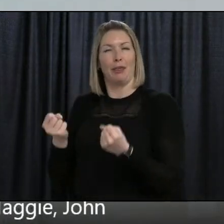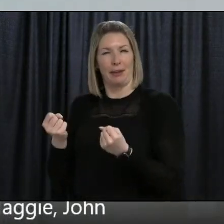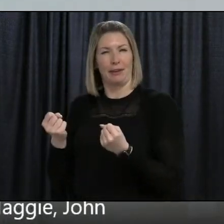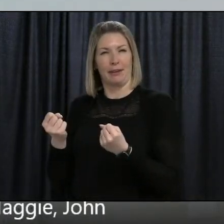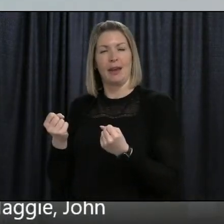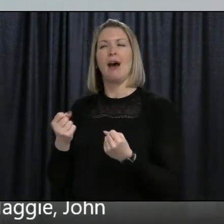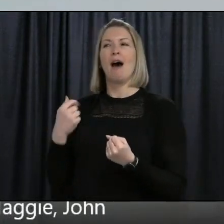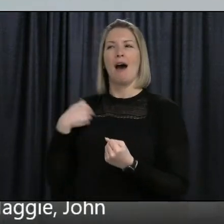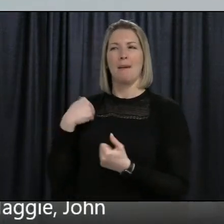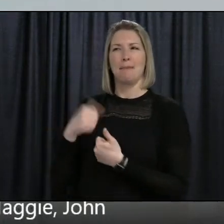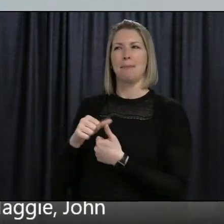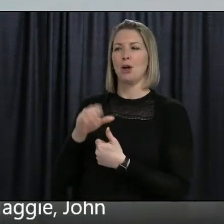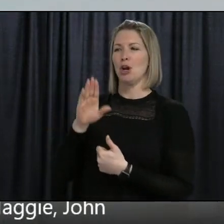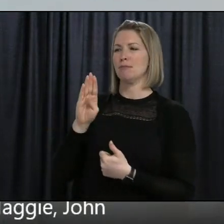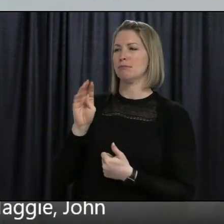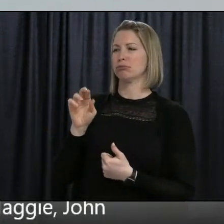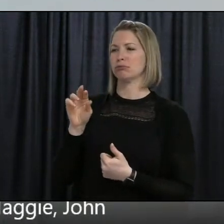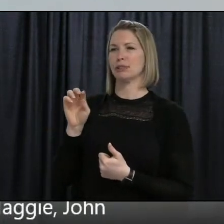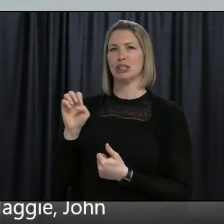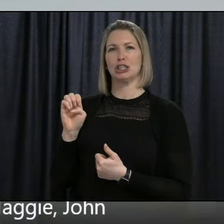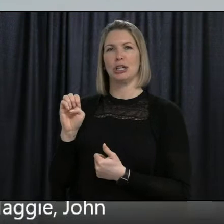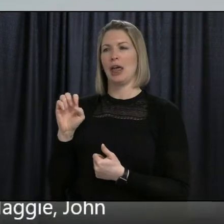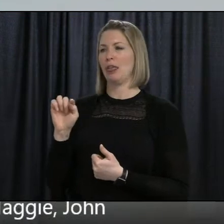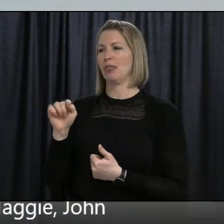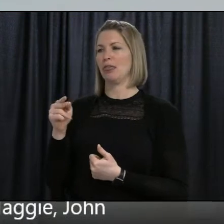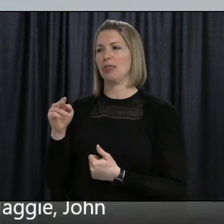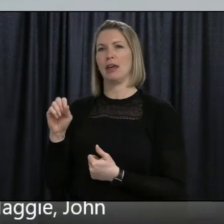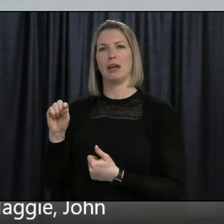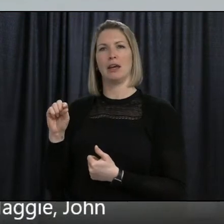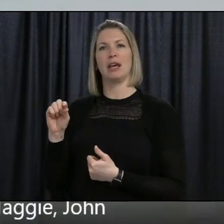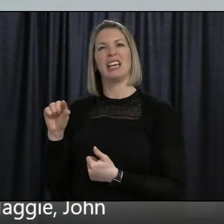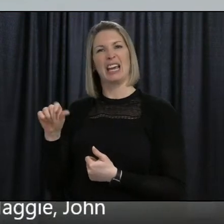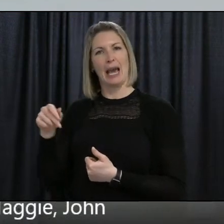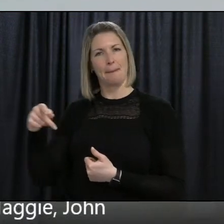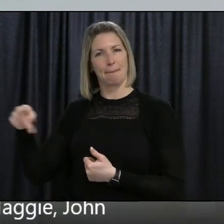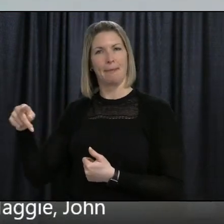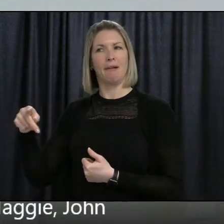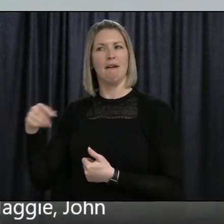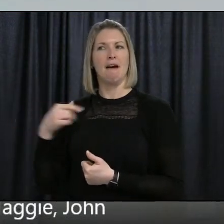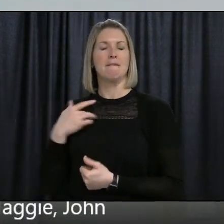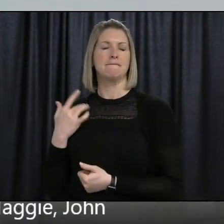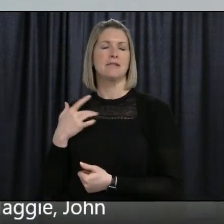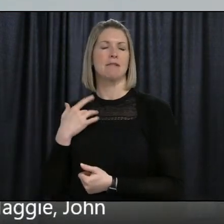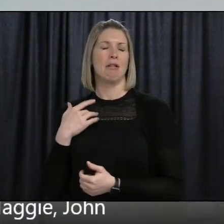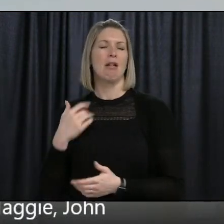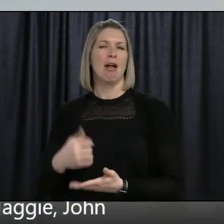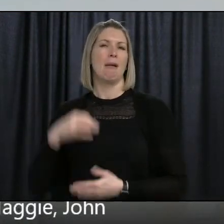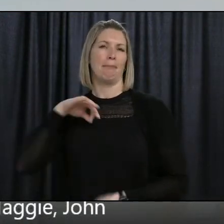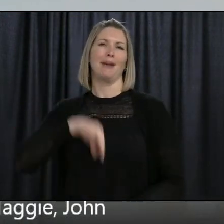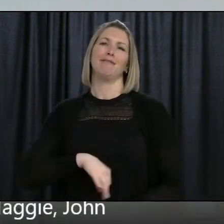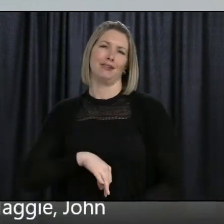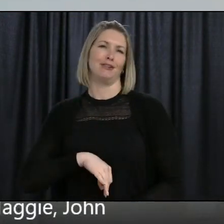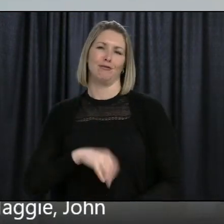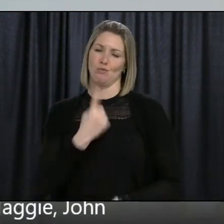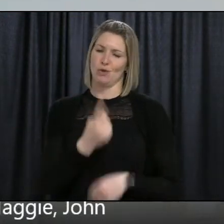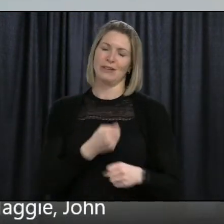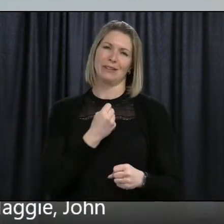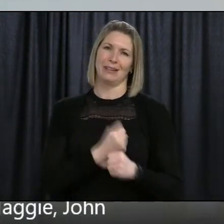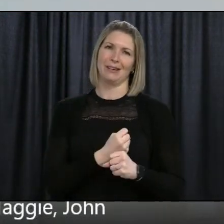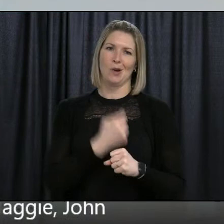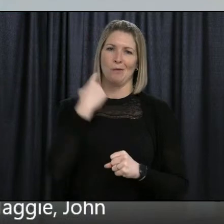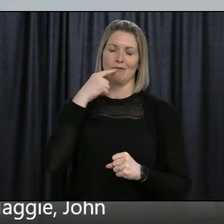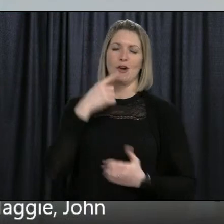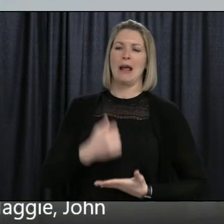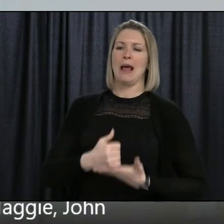as it then was, and I too have found it helpful over this last year, and I would encourage anyone and their friend